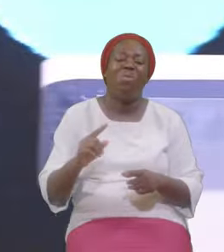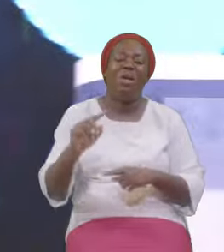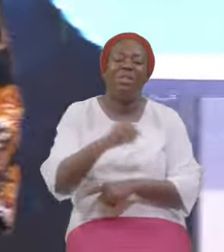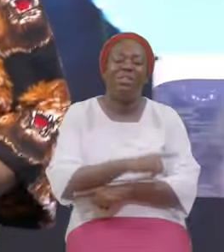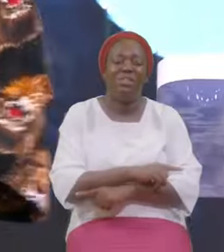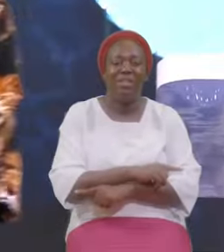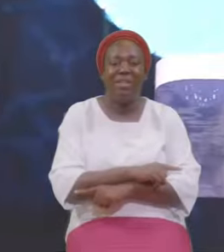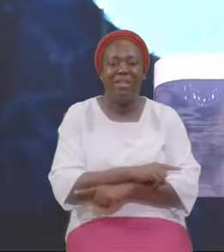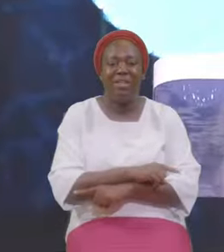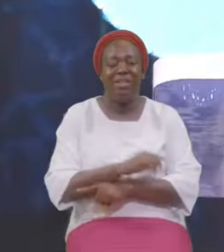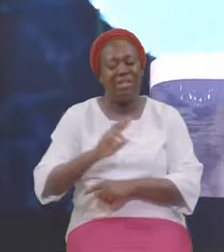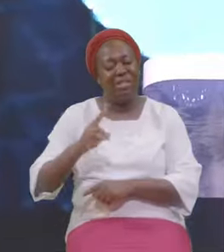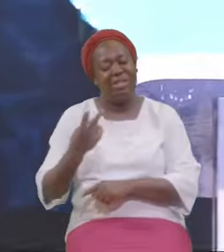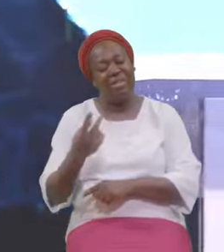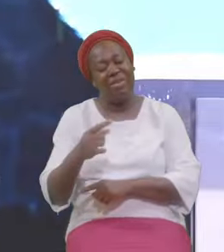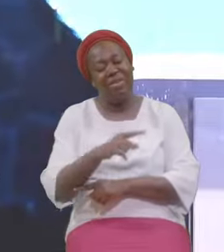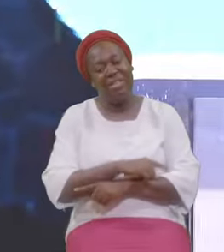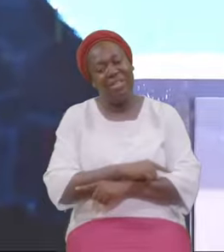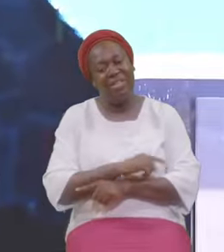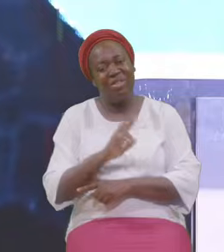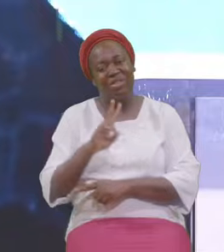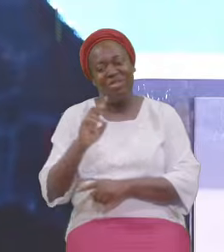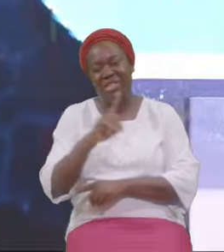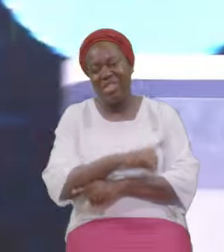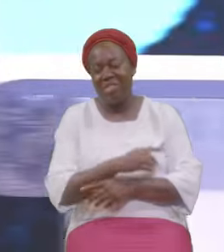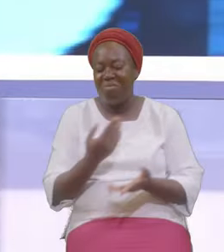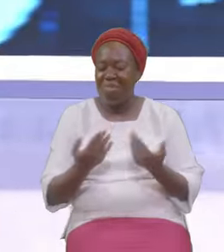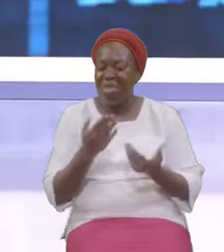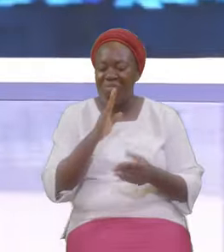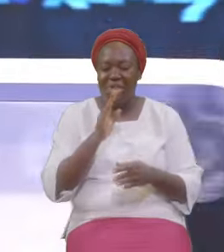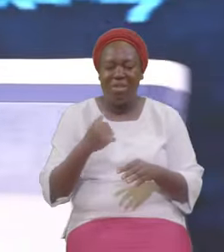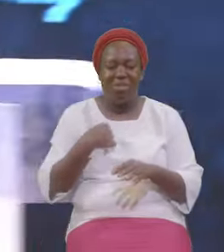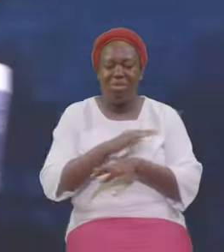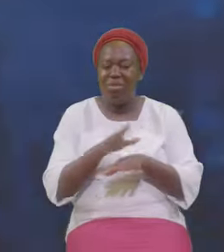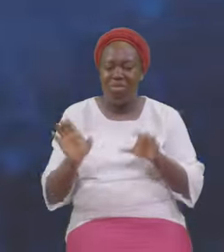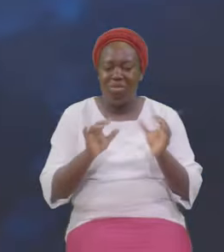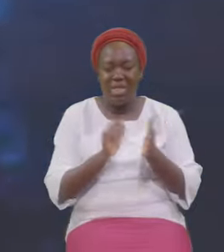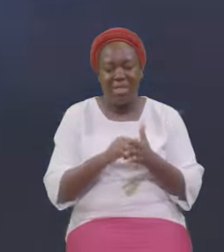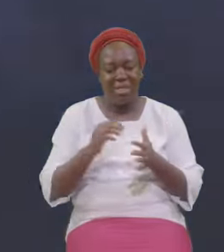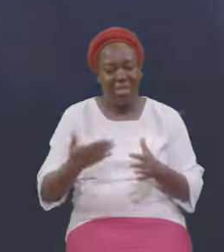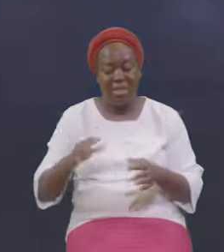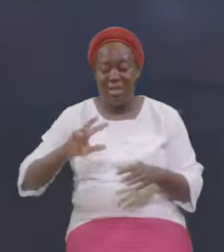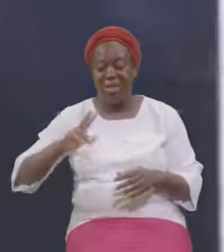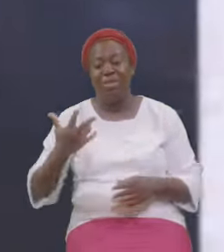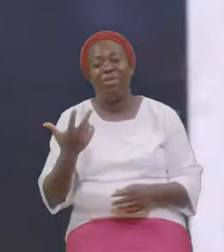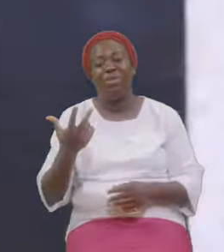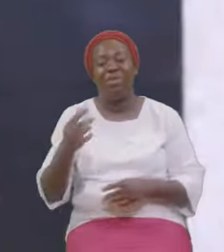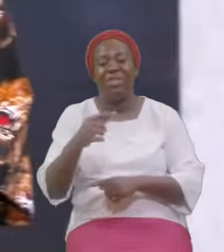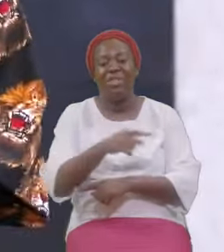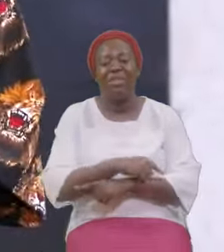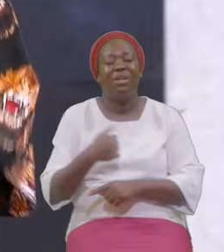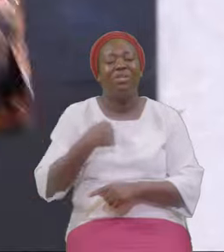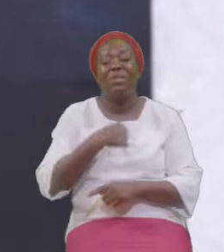second day, 2 days, maybe we don't do that thing. The third day, we have forgotten